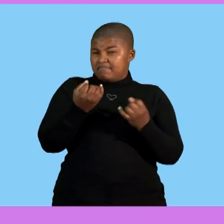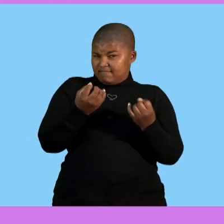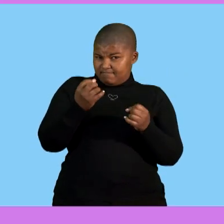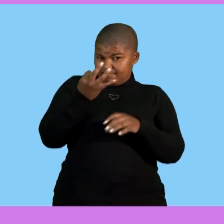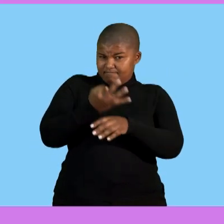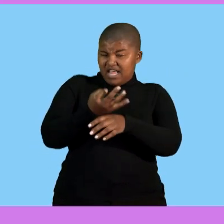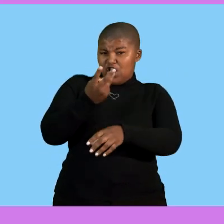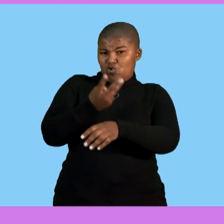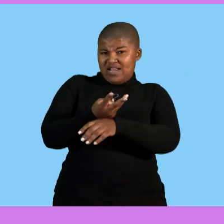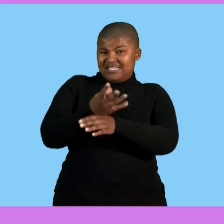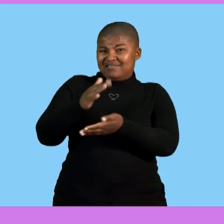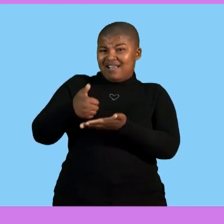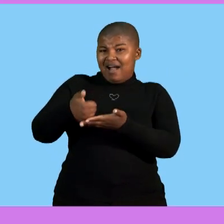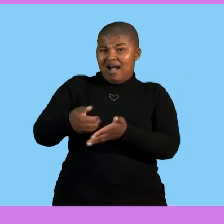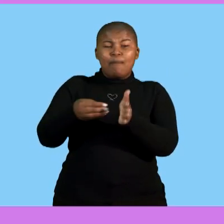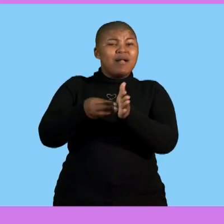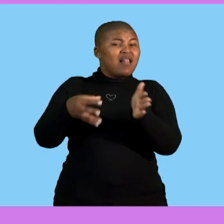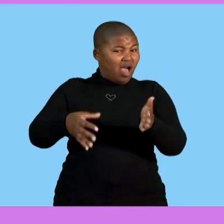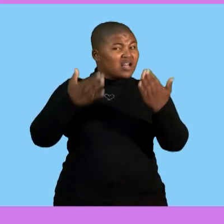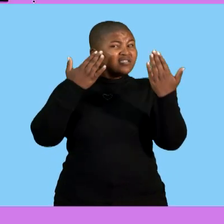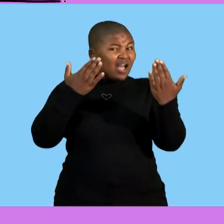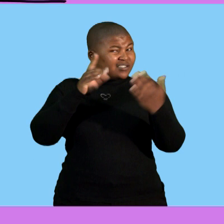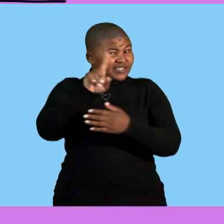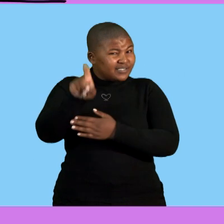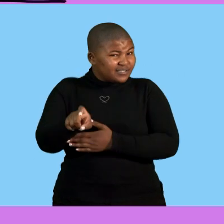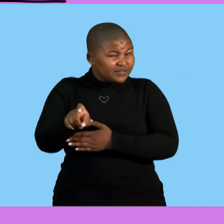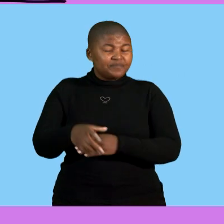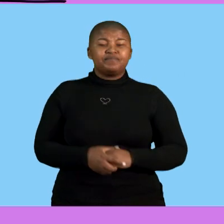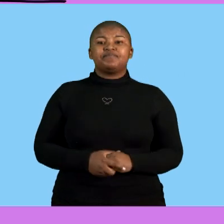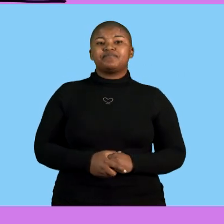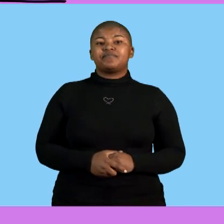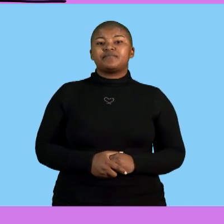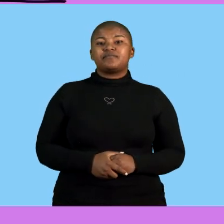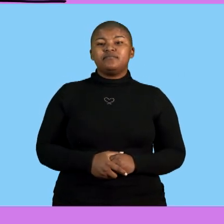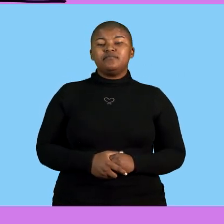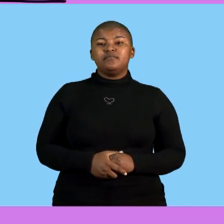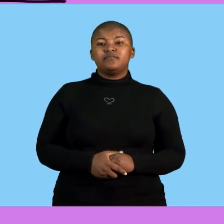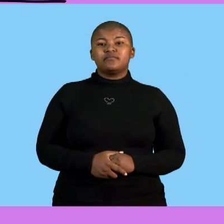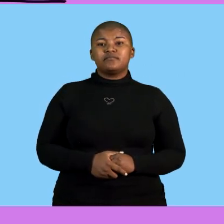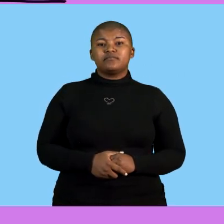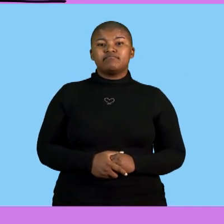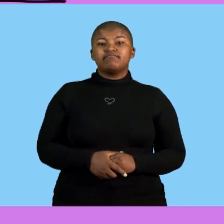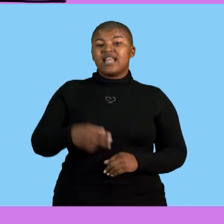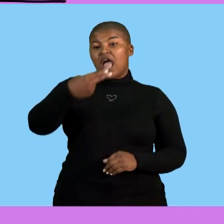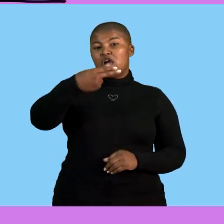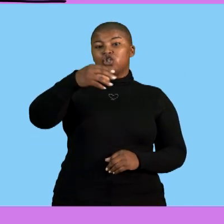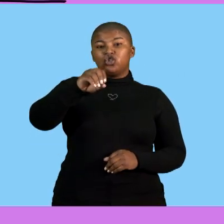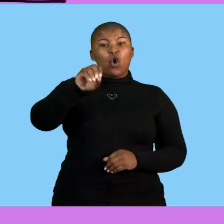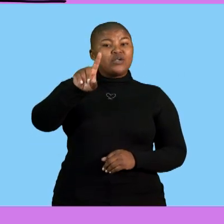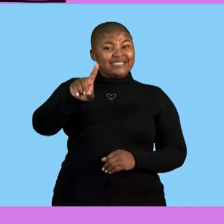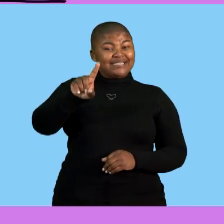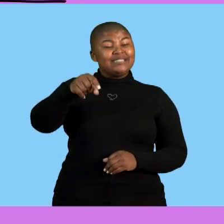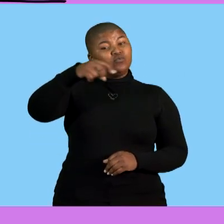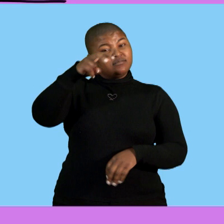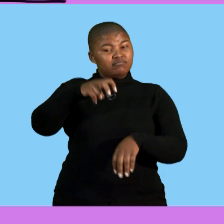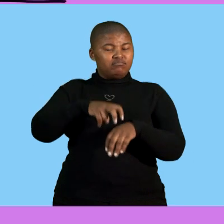assist learners with studying? So now firstly, the head of department will